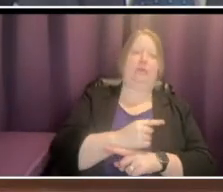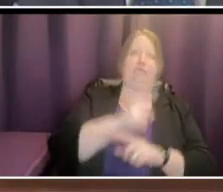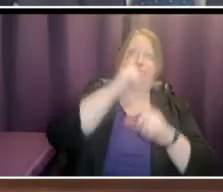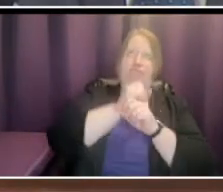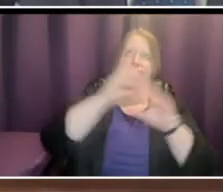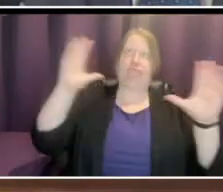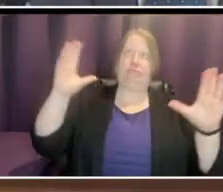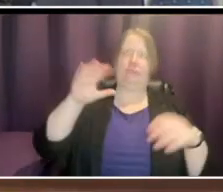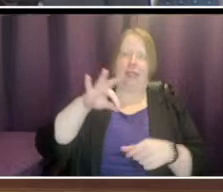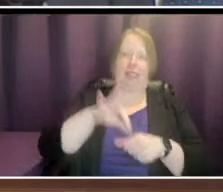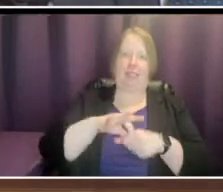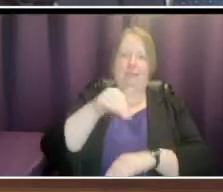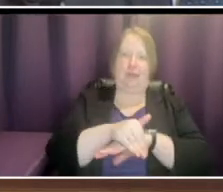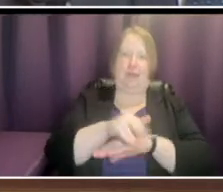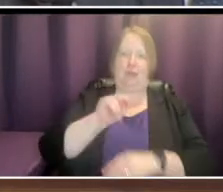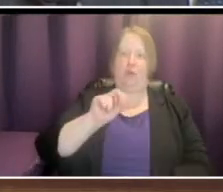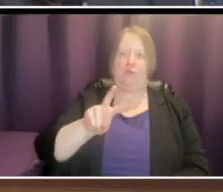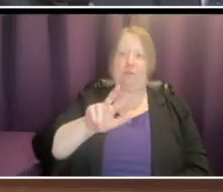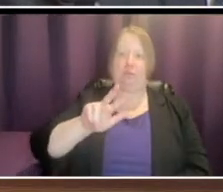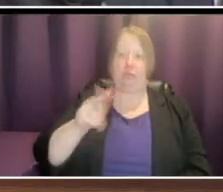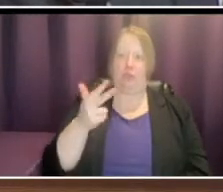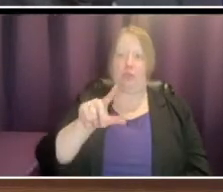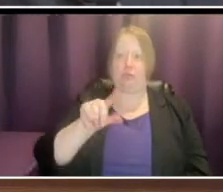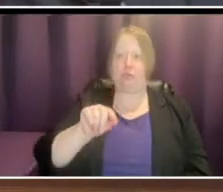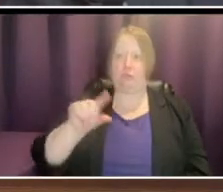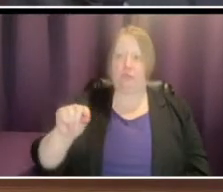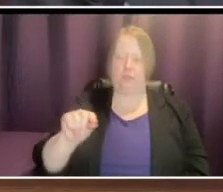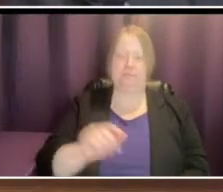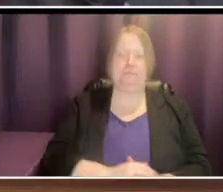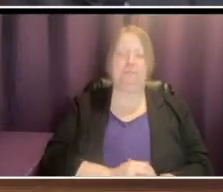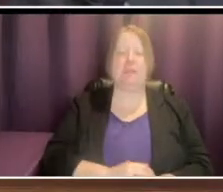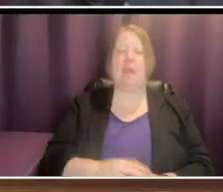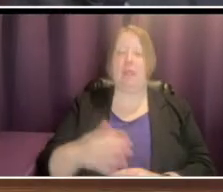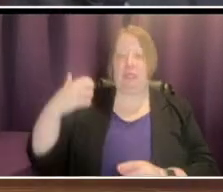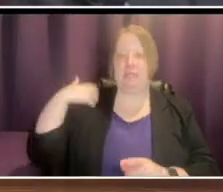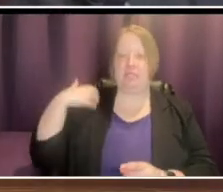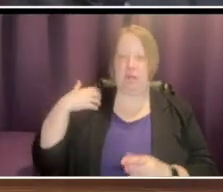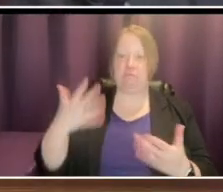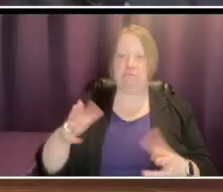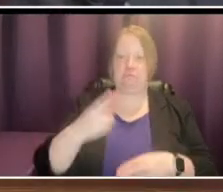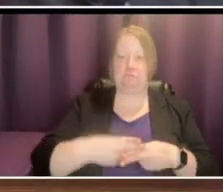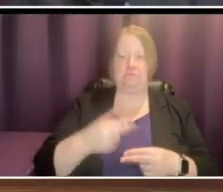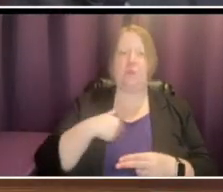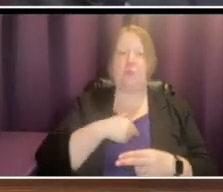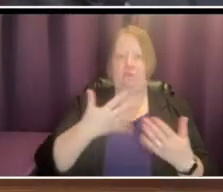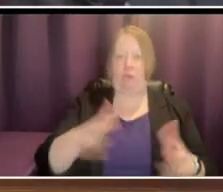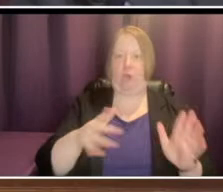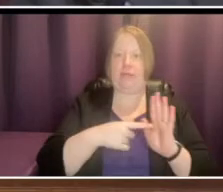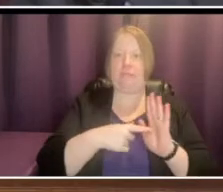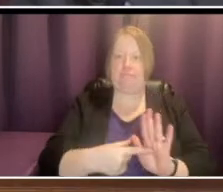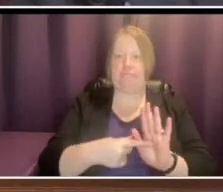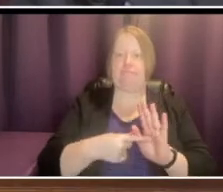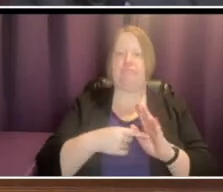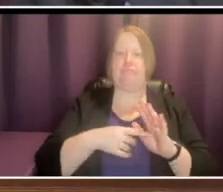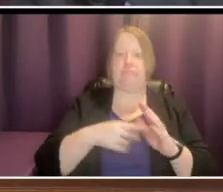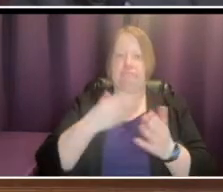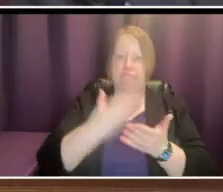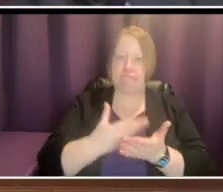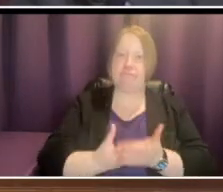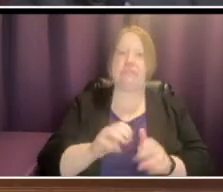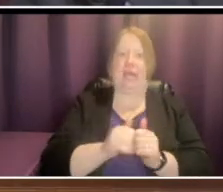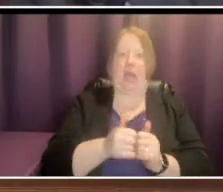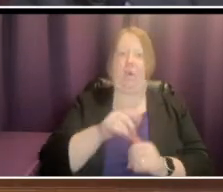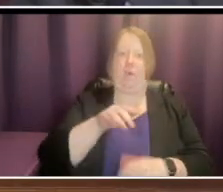2020. As the chairman noted, we've previously presented testimony about how the election results